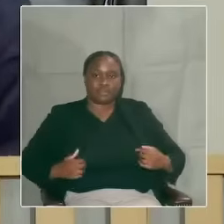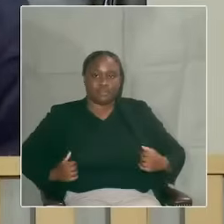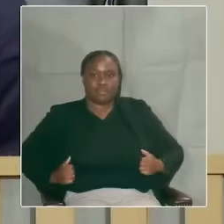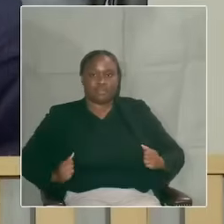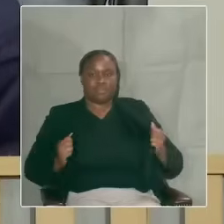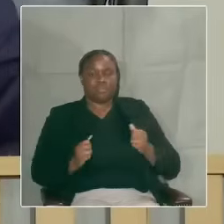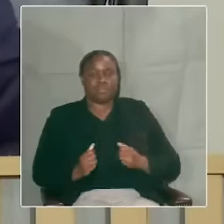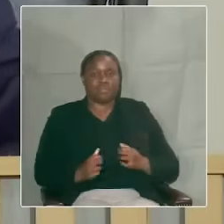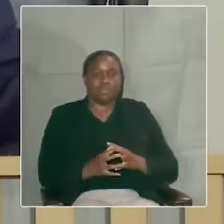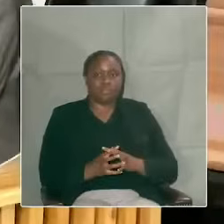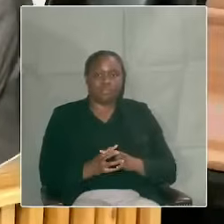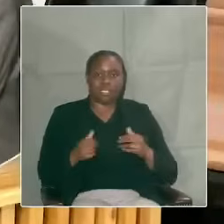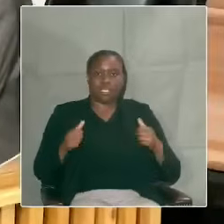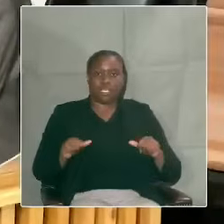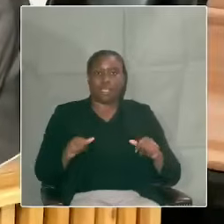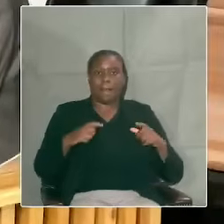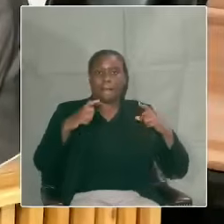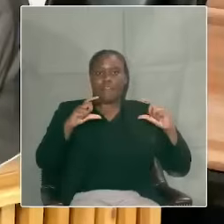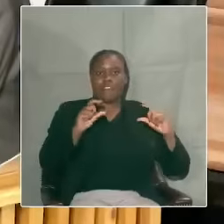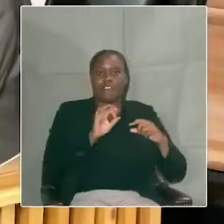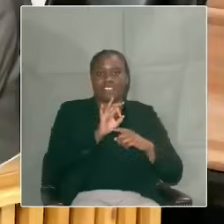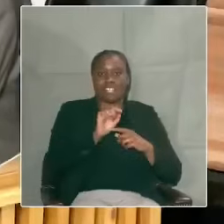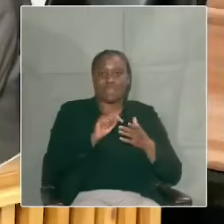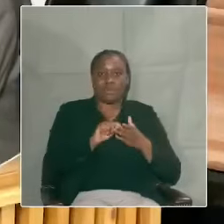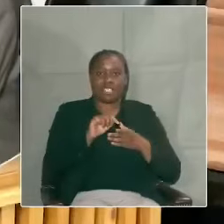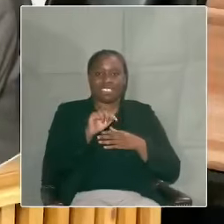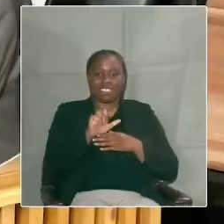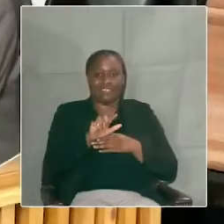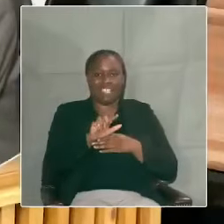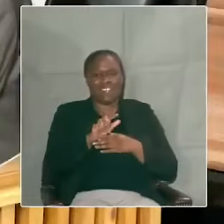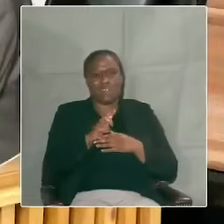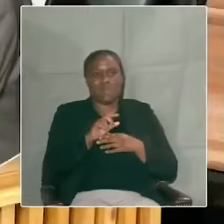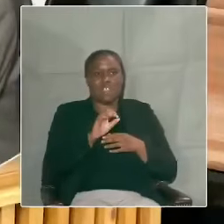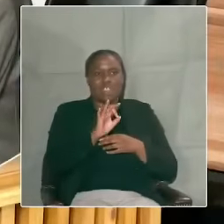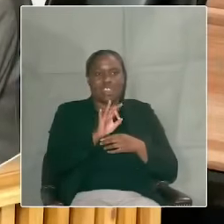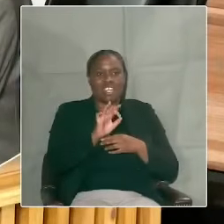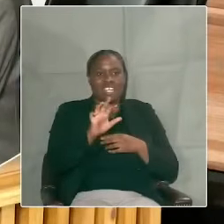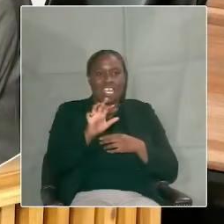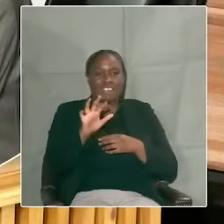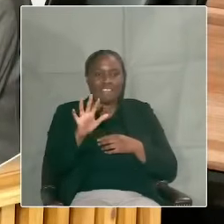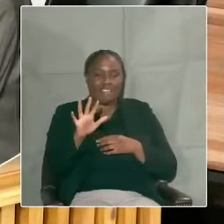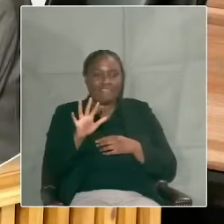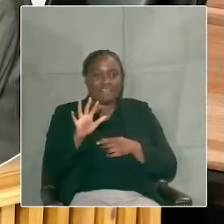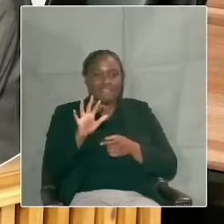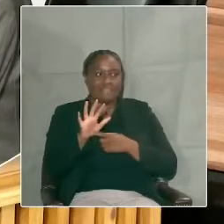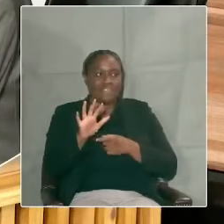And then in paragraph 3.7 at 395,